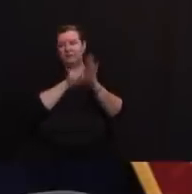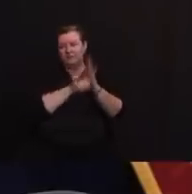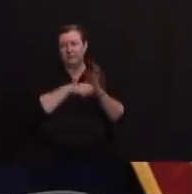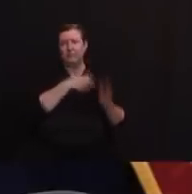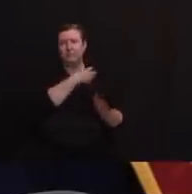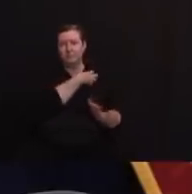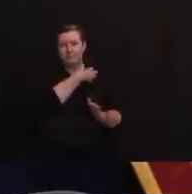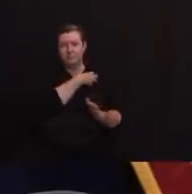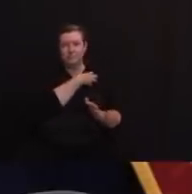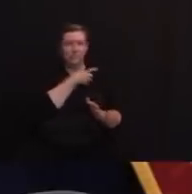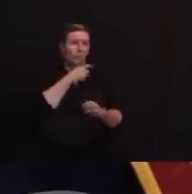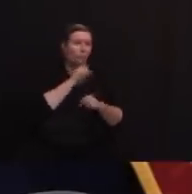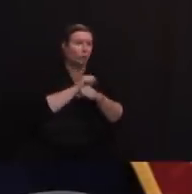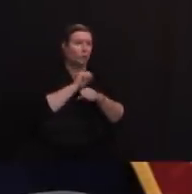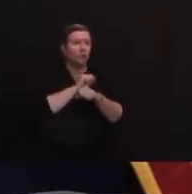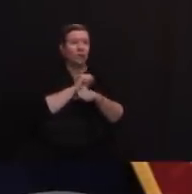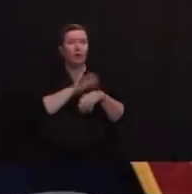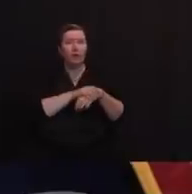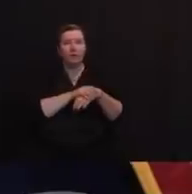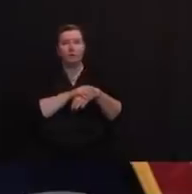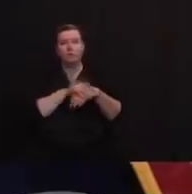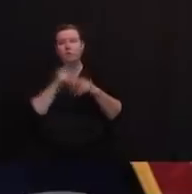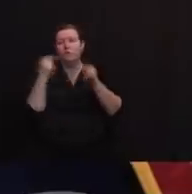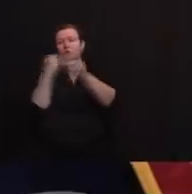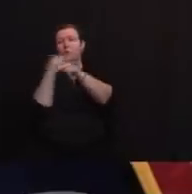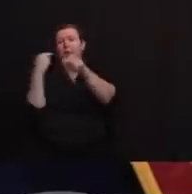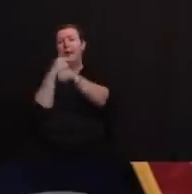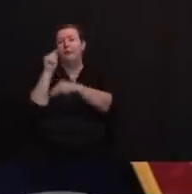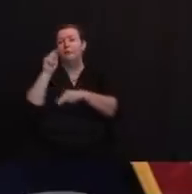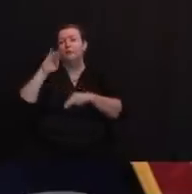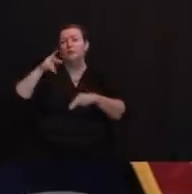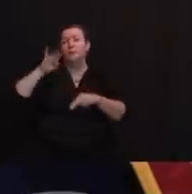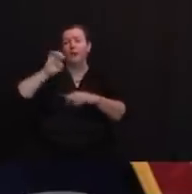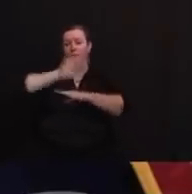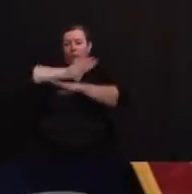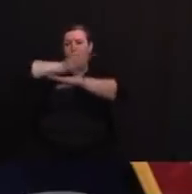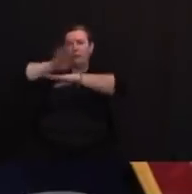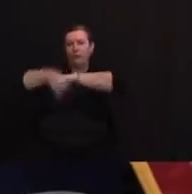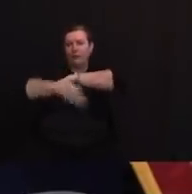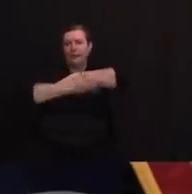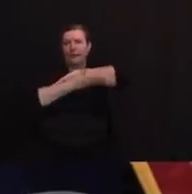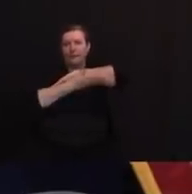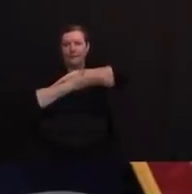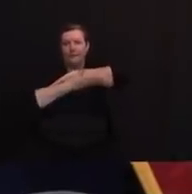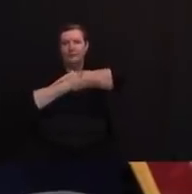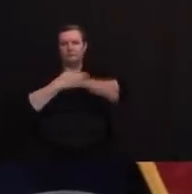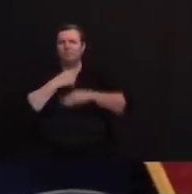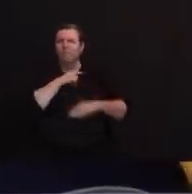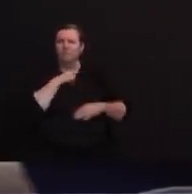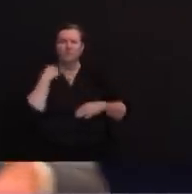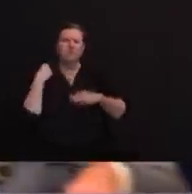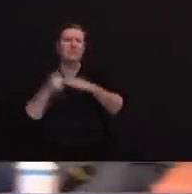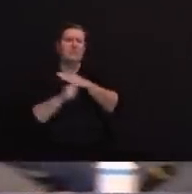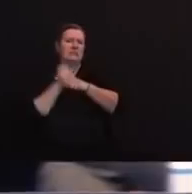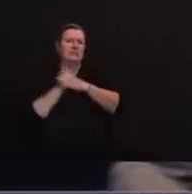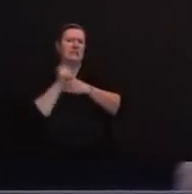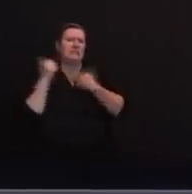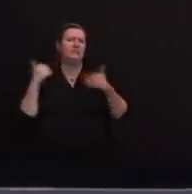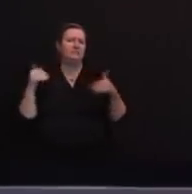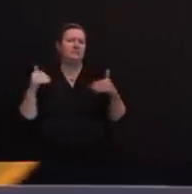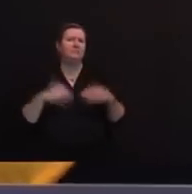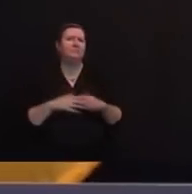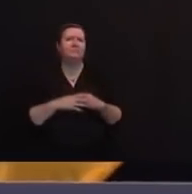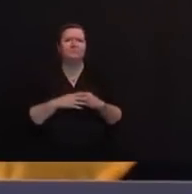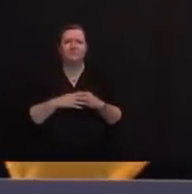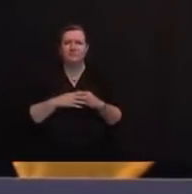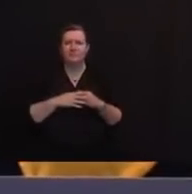of it, that I hope that our troopers overwhelmingly get in line to be vaccinated. I think you also asked, thank you, Pat, and